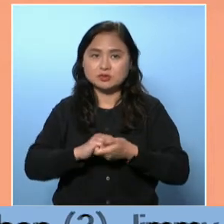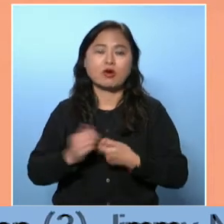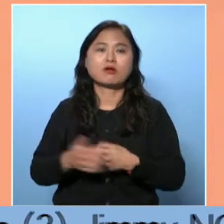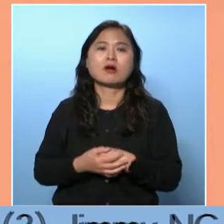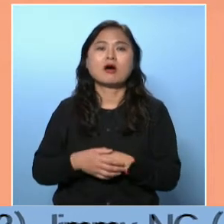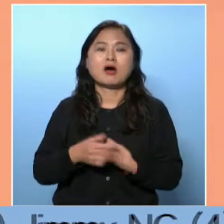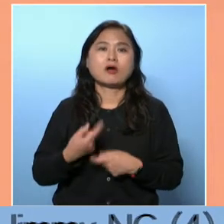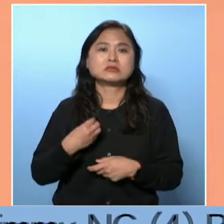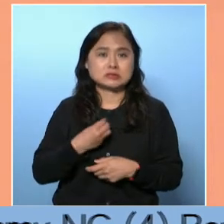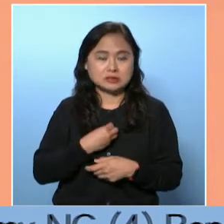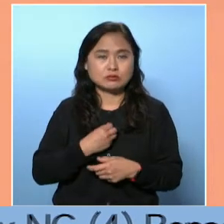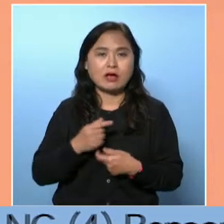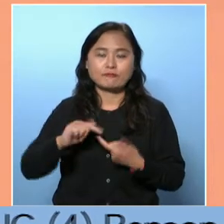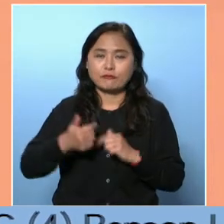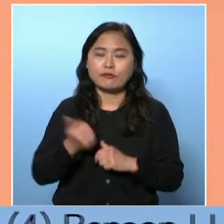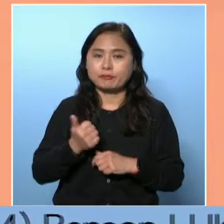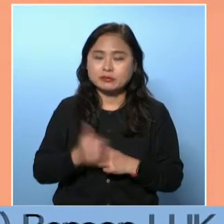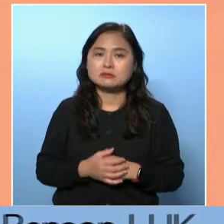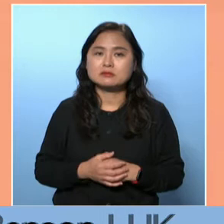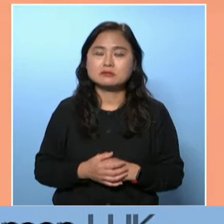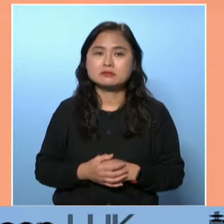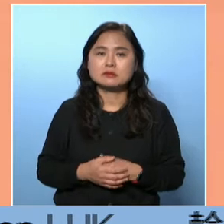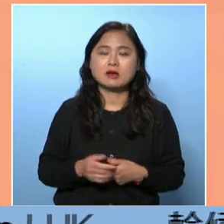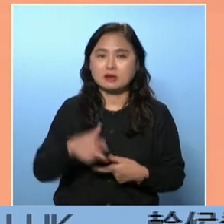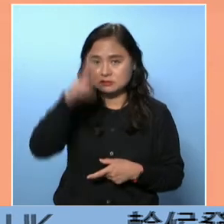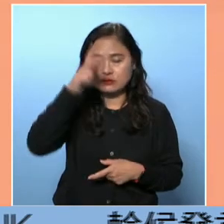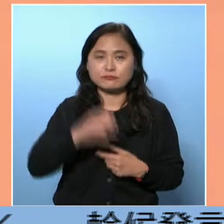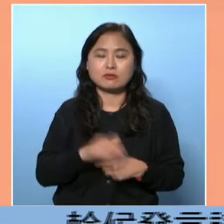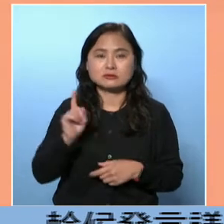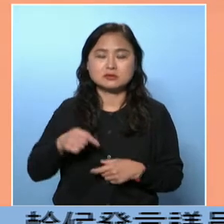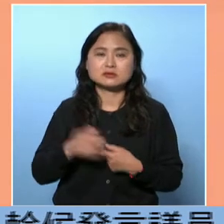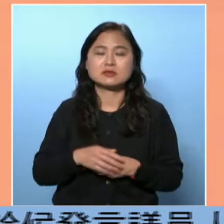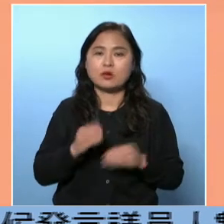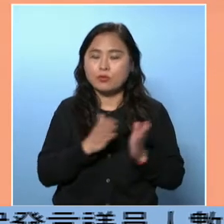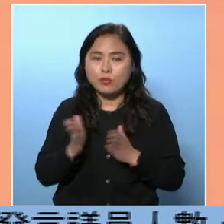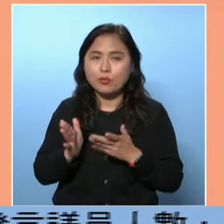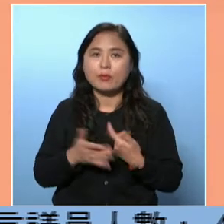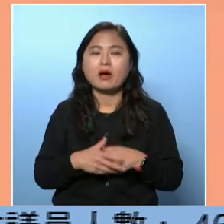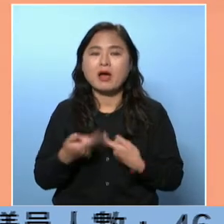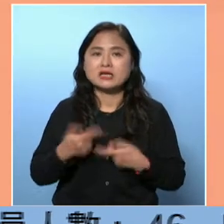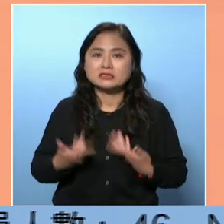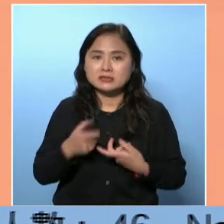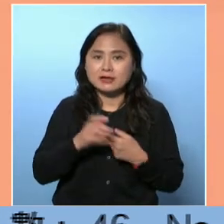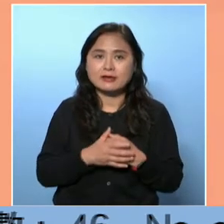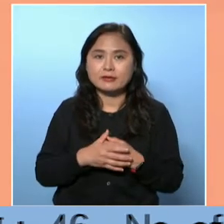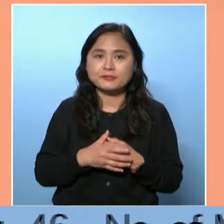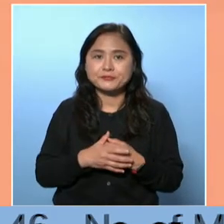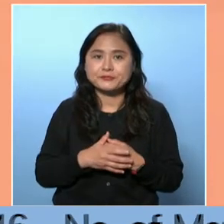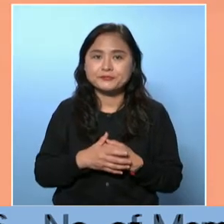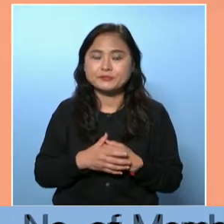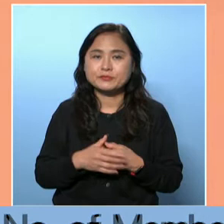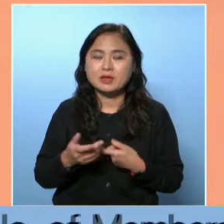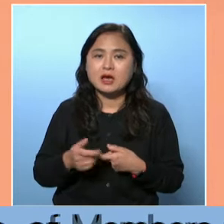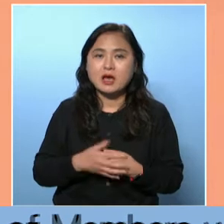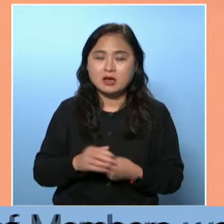Chinese medicine practitioner sector in Hong Kong, they could come up with effective treatment solutions. The government should also mobilize its existing